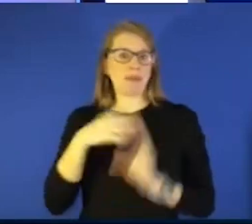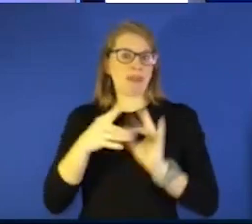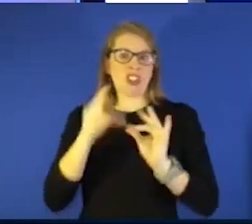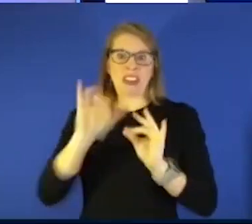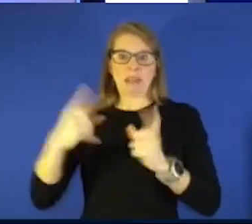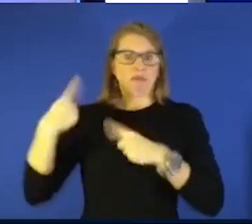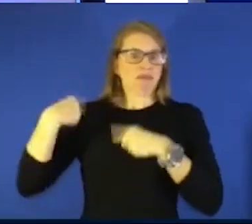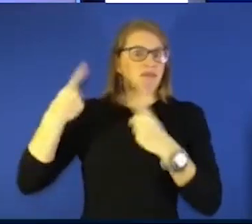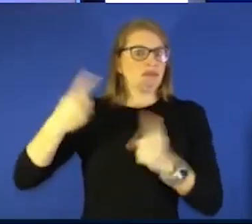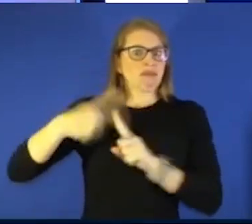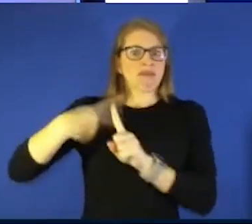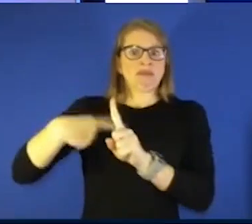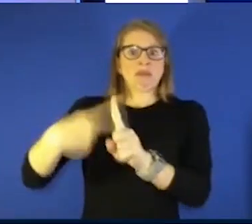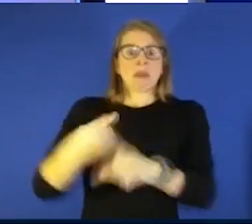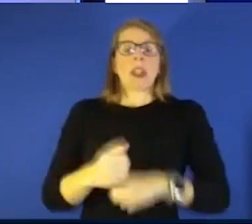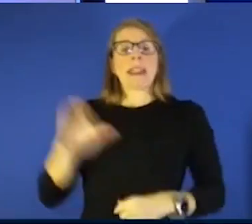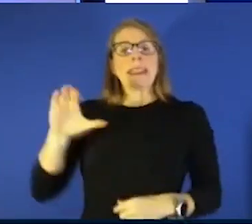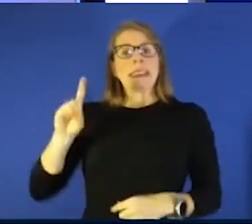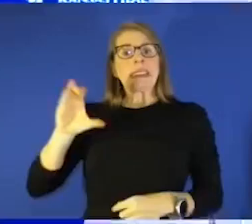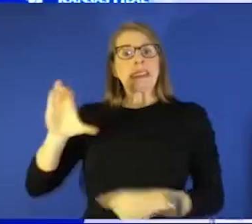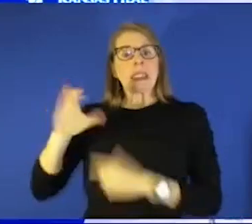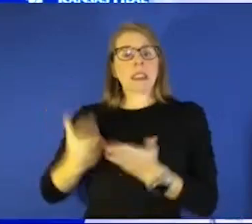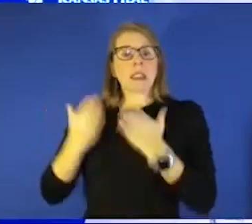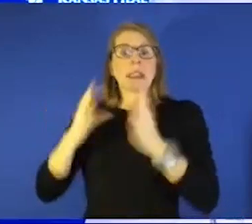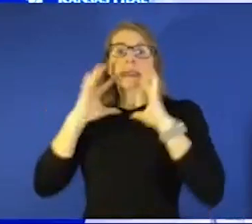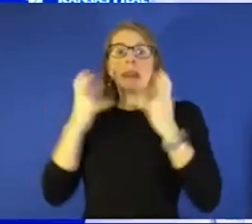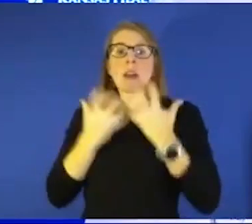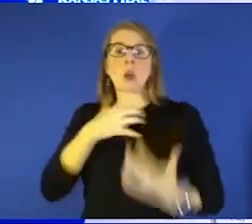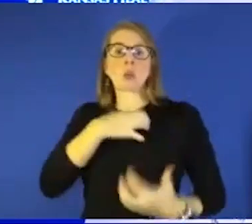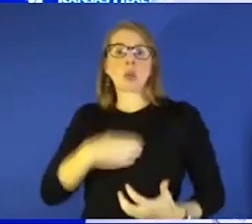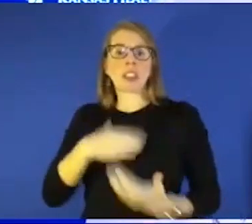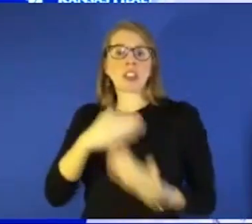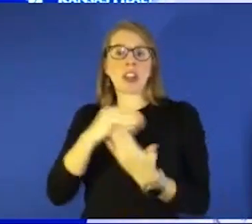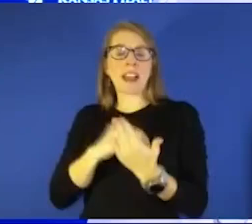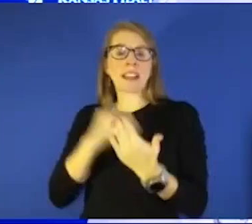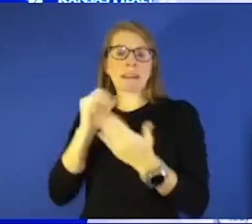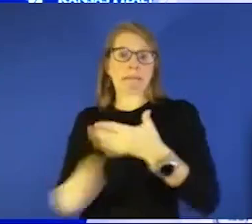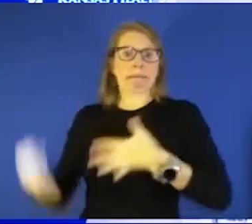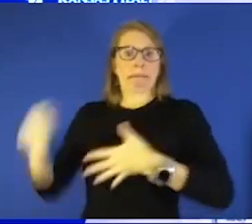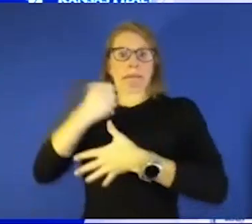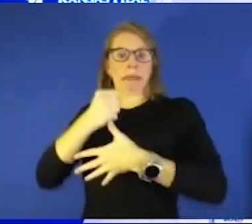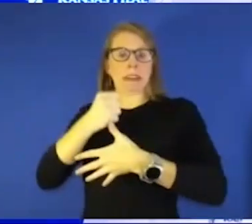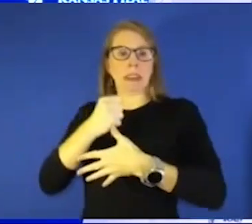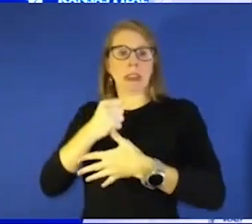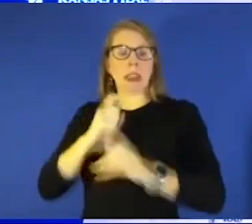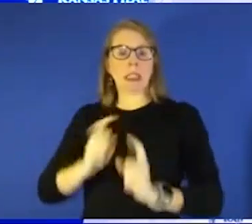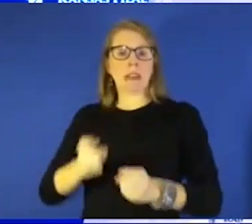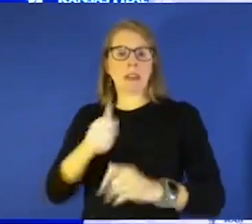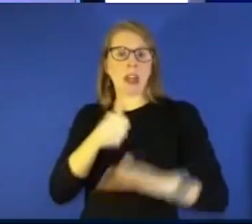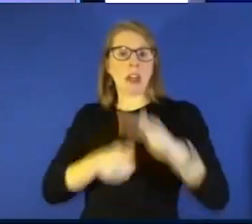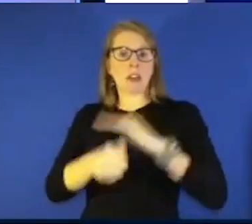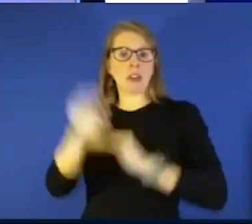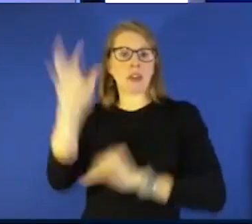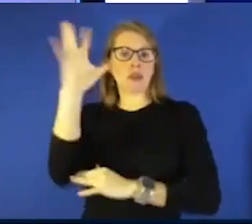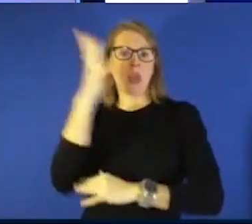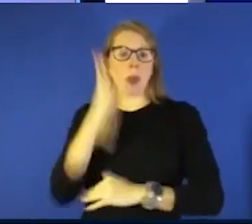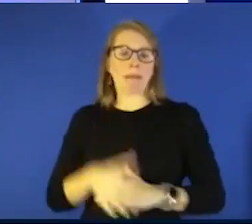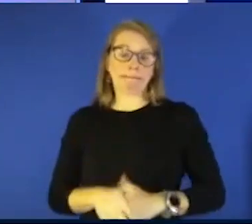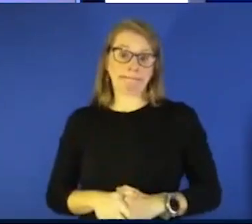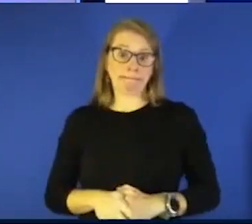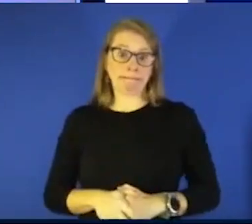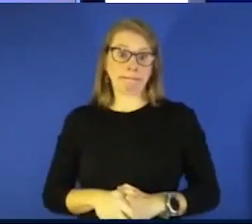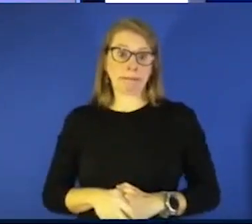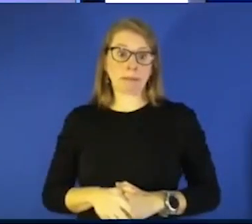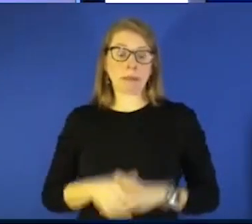think the CDC just put out their Santa Claus wish list, and that was really high. I'm not sure they're going to get that gift under the tree. Depends on who's been naughty and